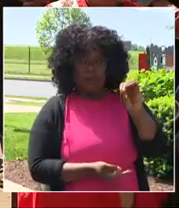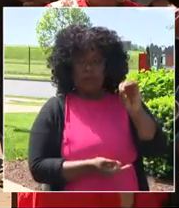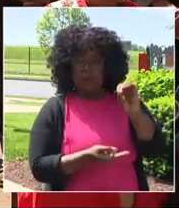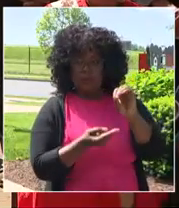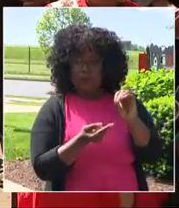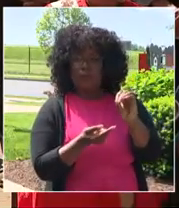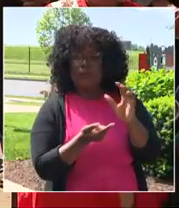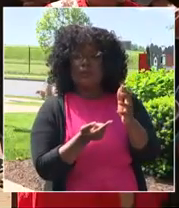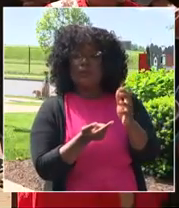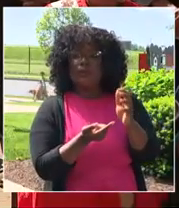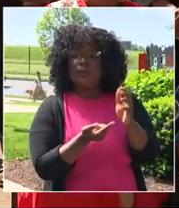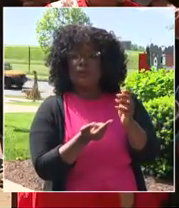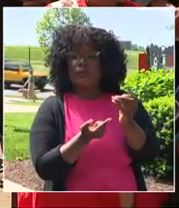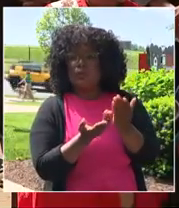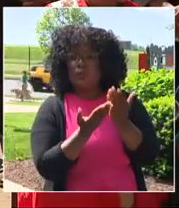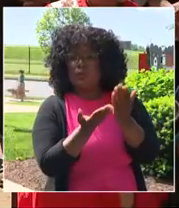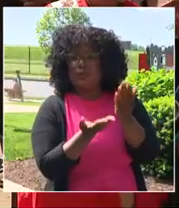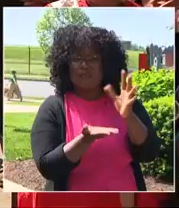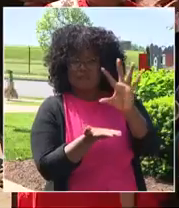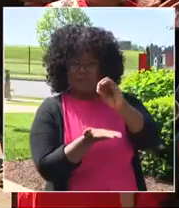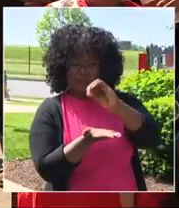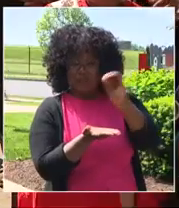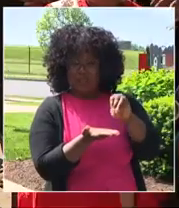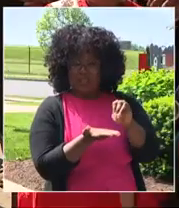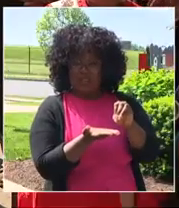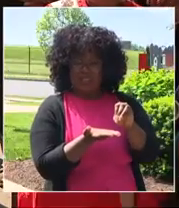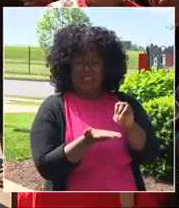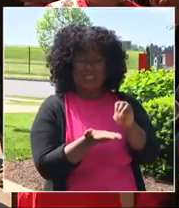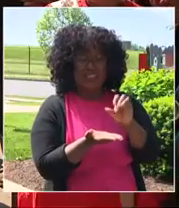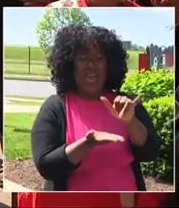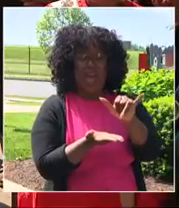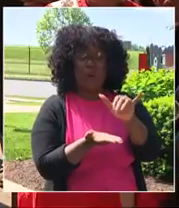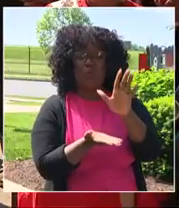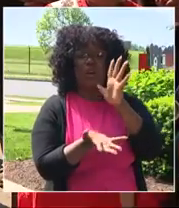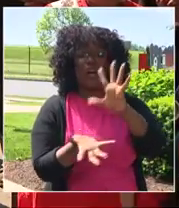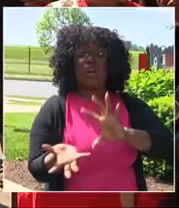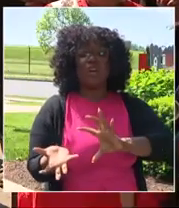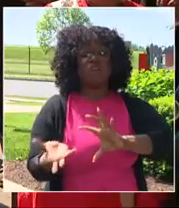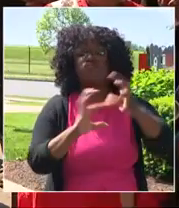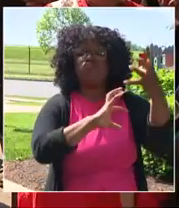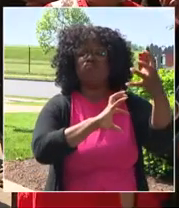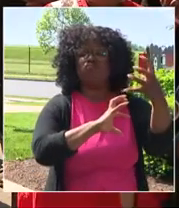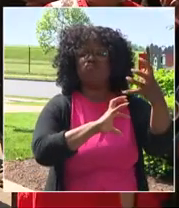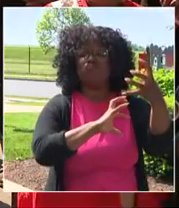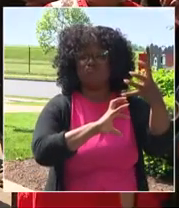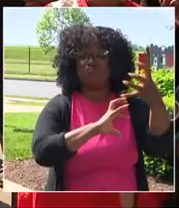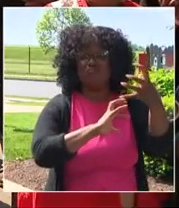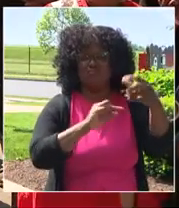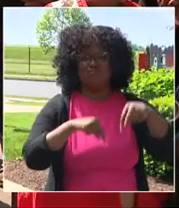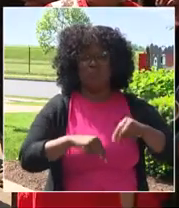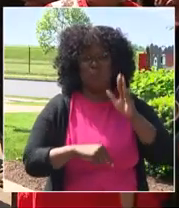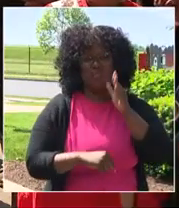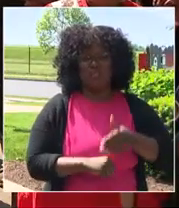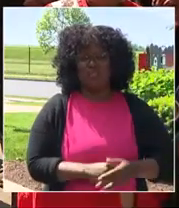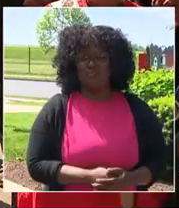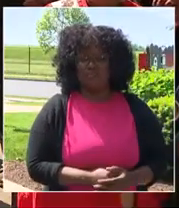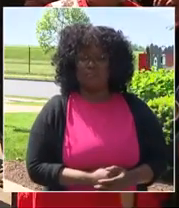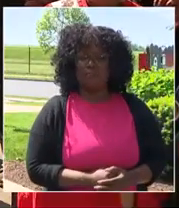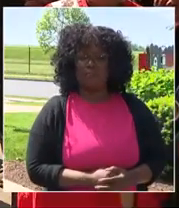the proposed 50%, would be devastating for the nation's capital. It would create a